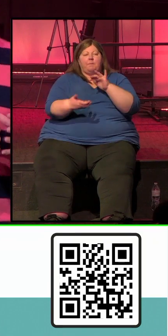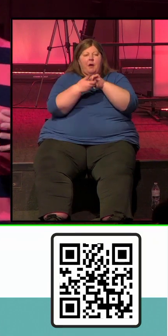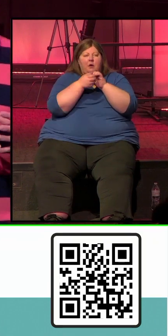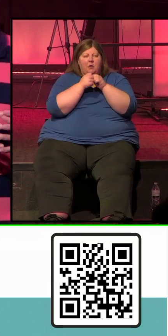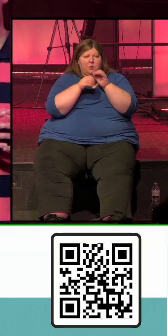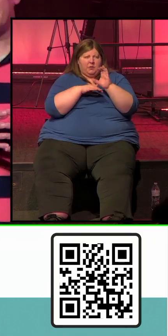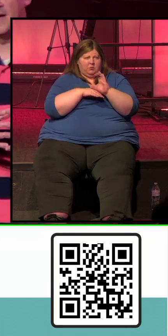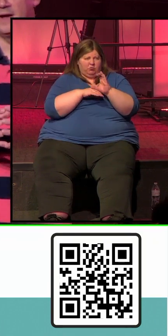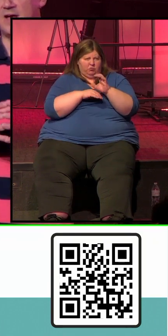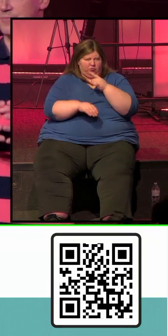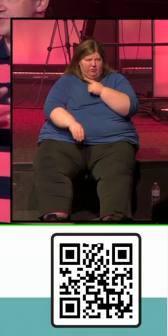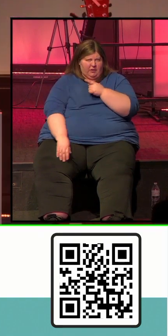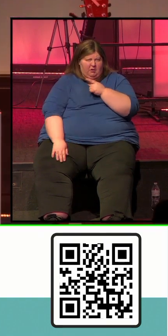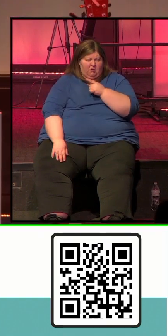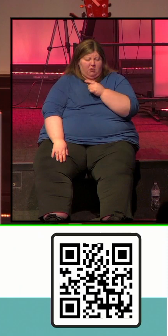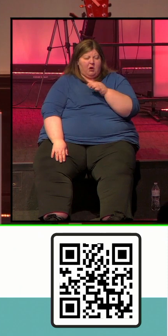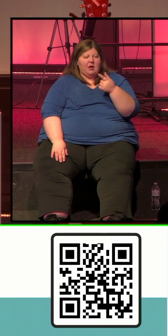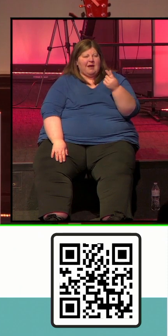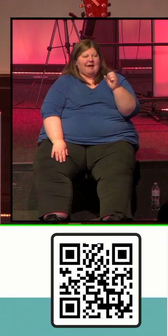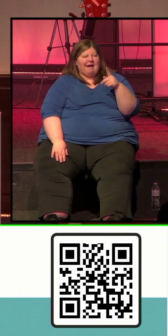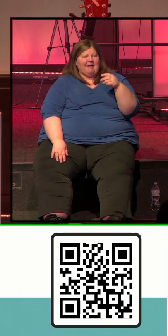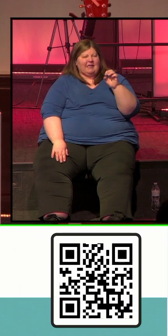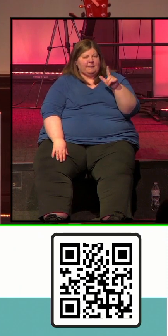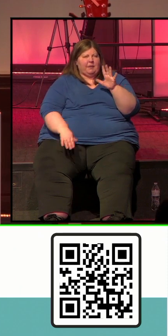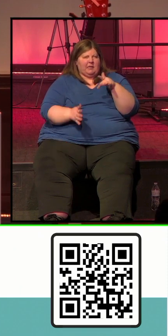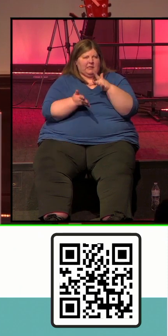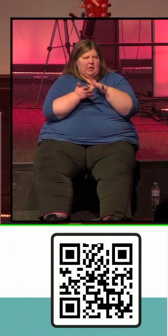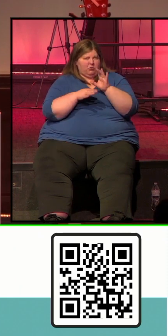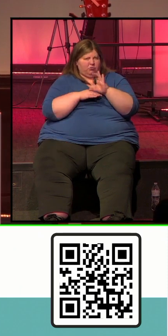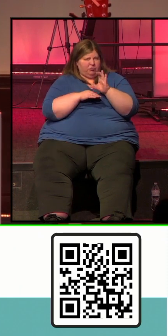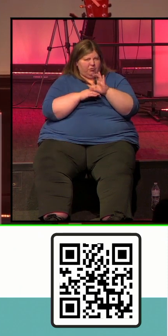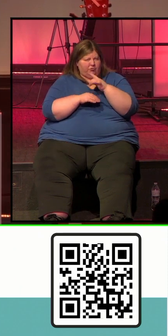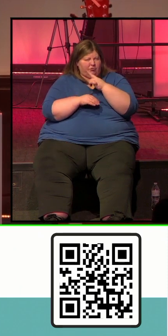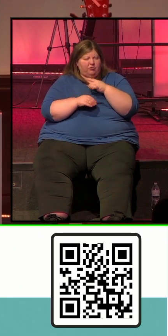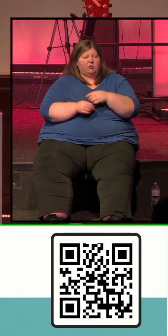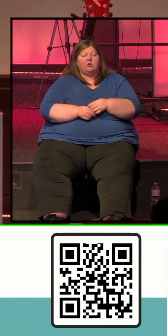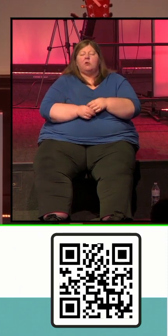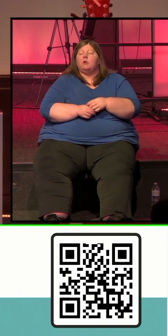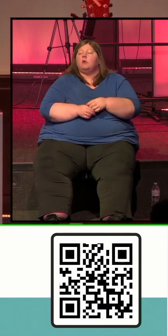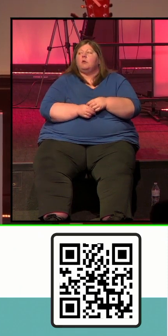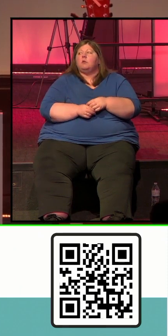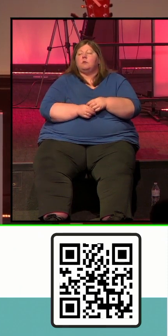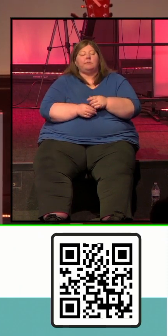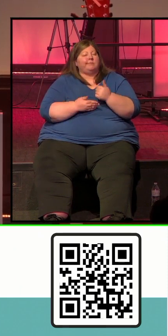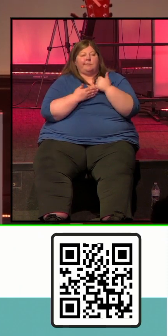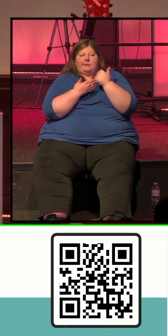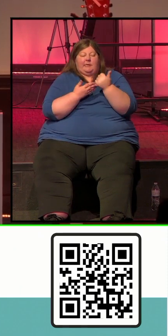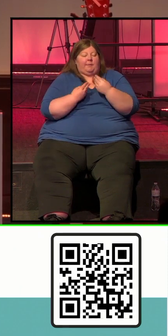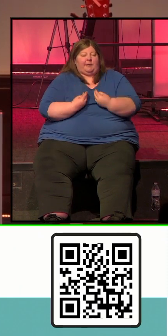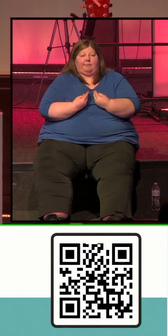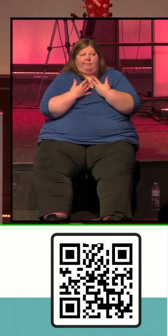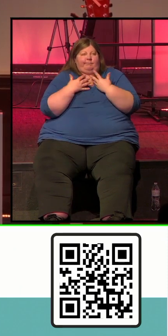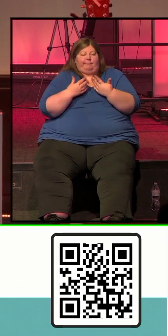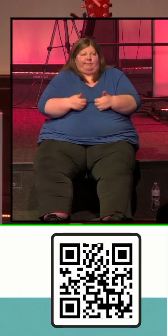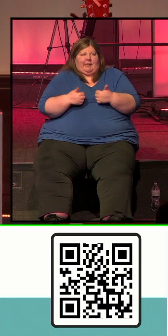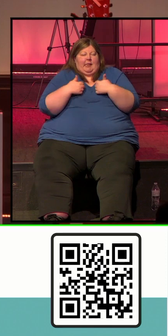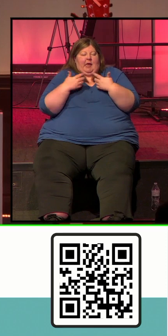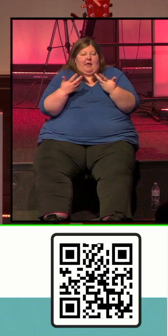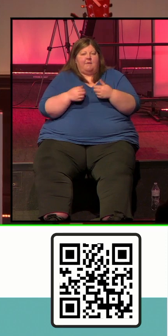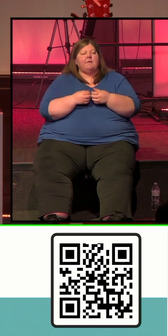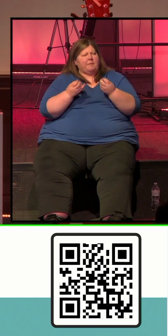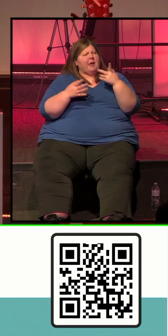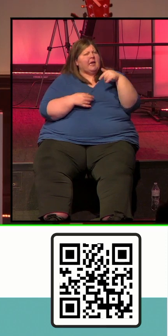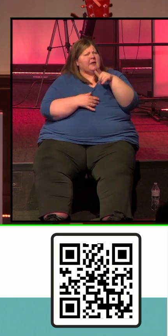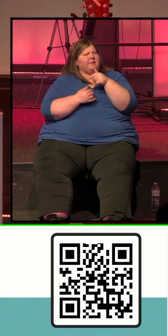church there, Gospel Center Church in Ukro, and helping just bring life. So many of you sponsor